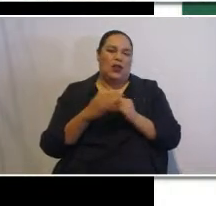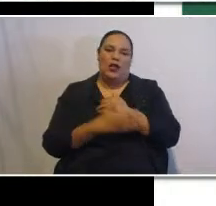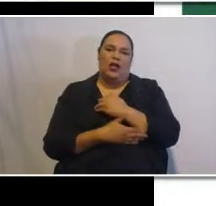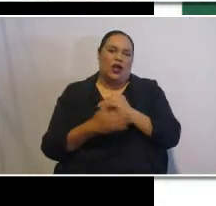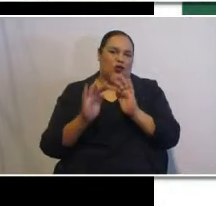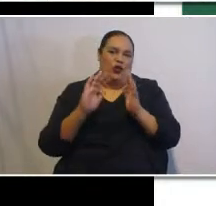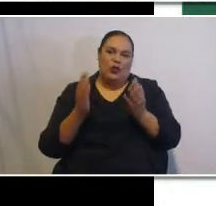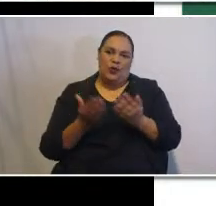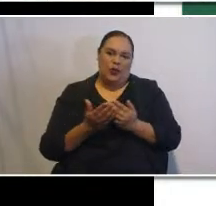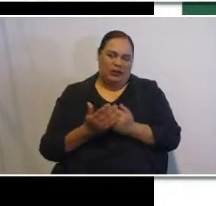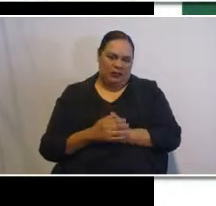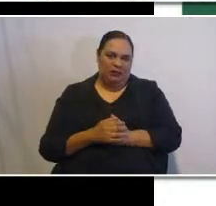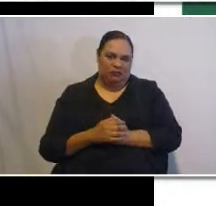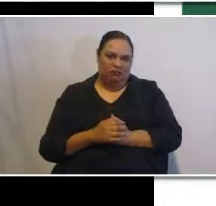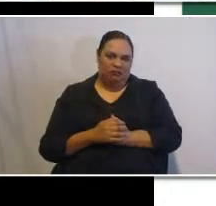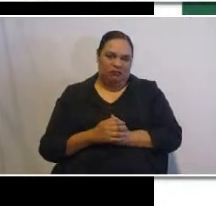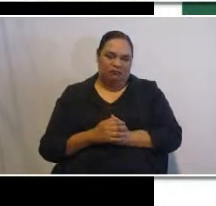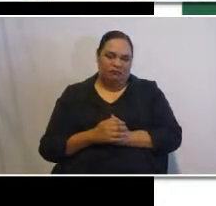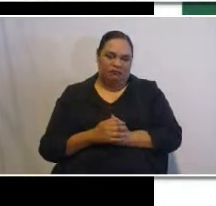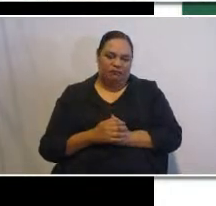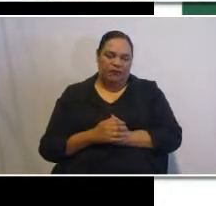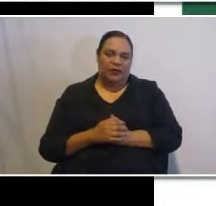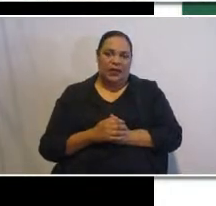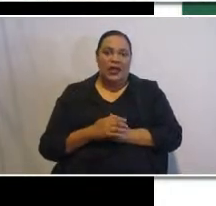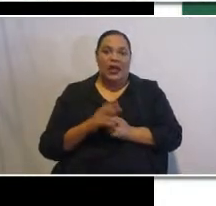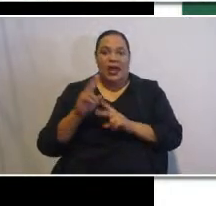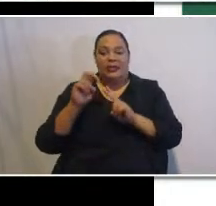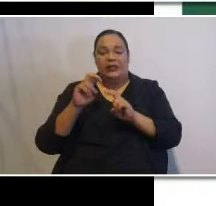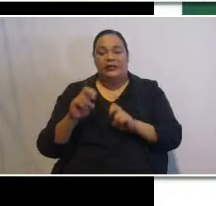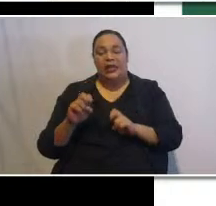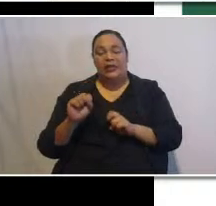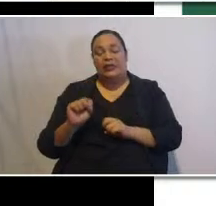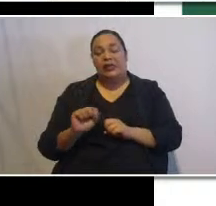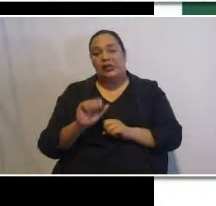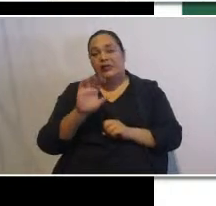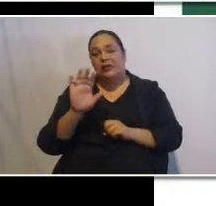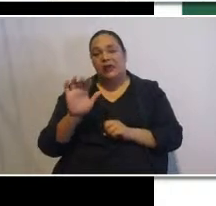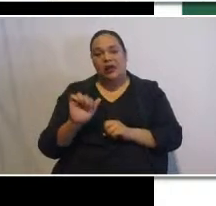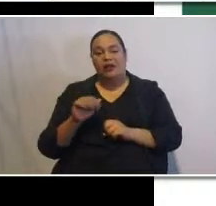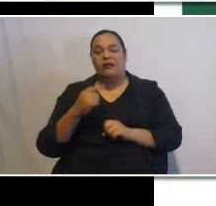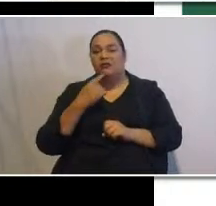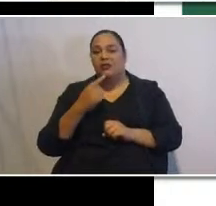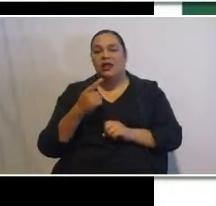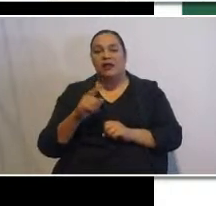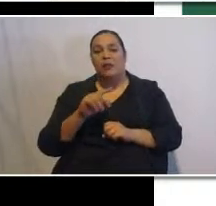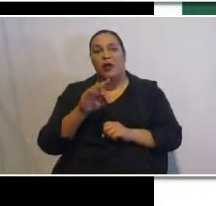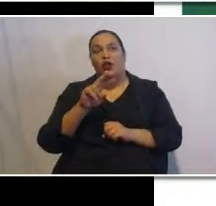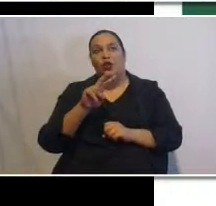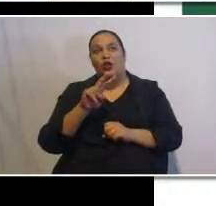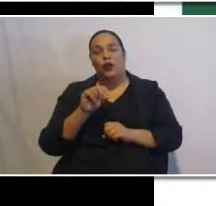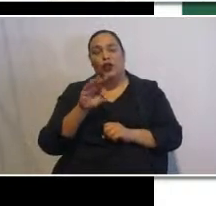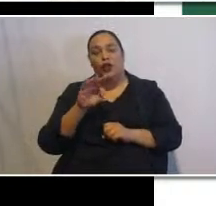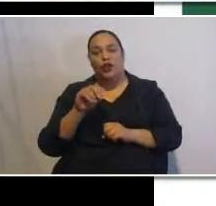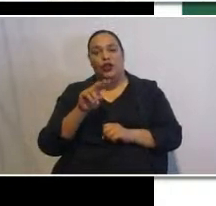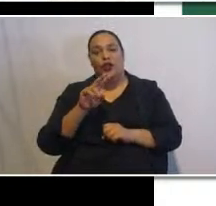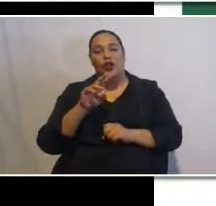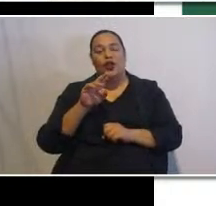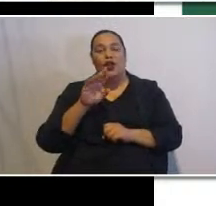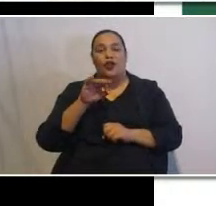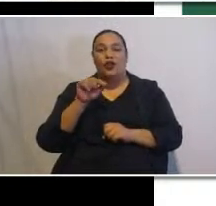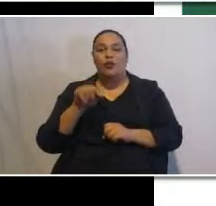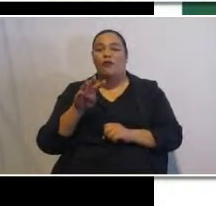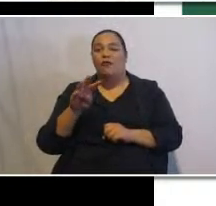the world, and Stats SA reckons that by 2030, 13.4 million